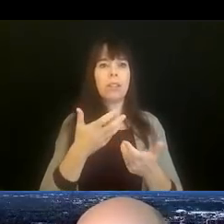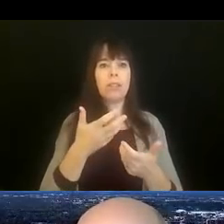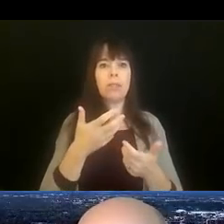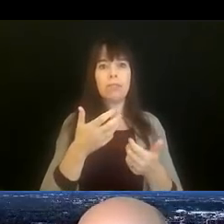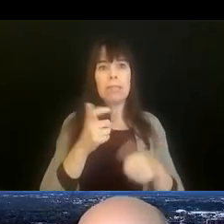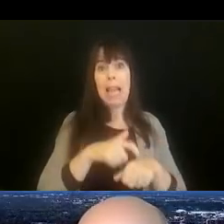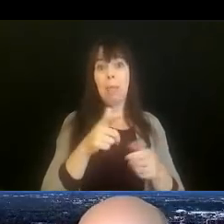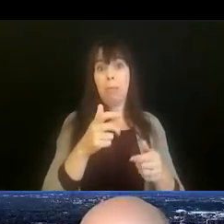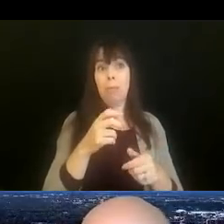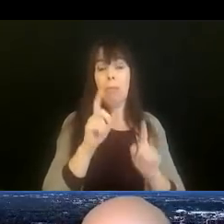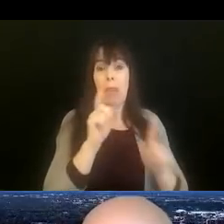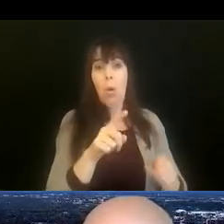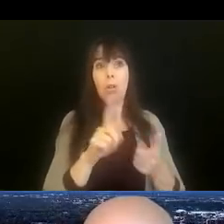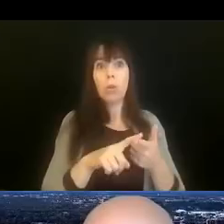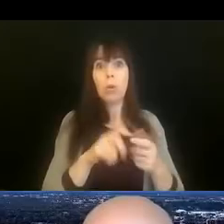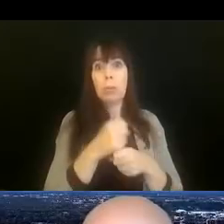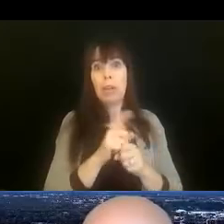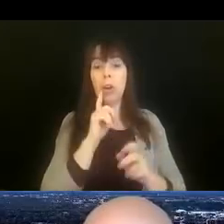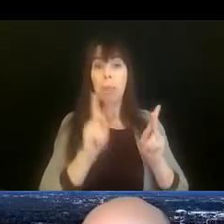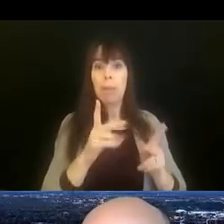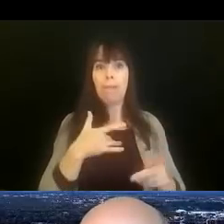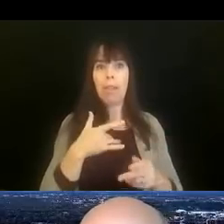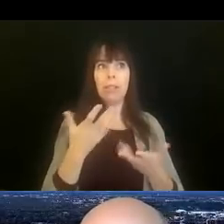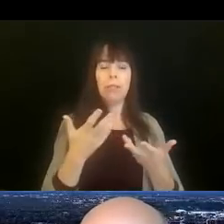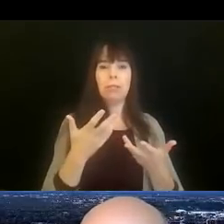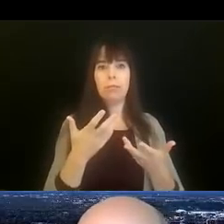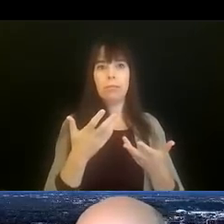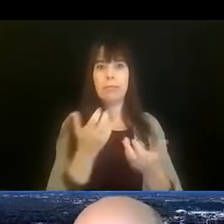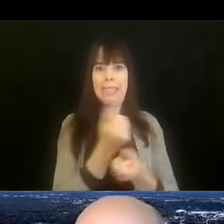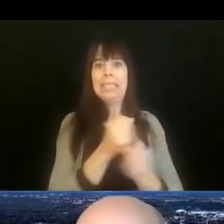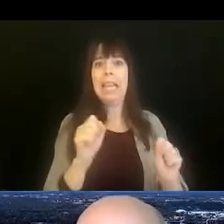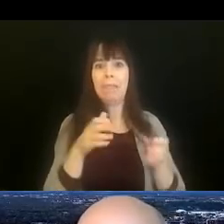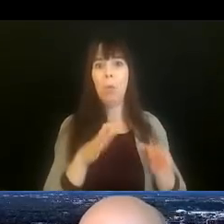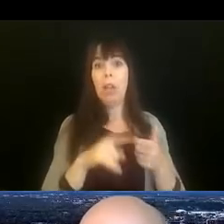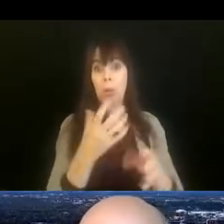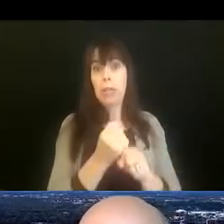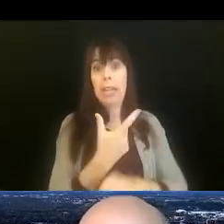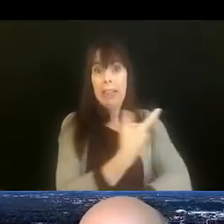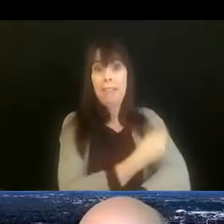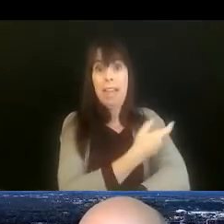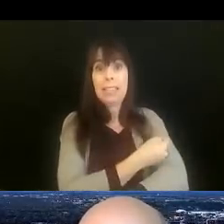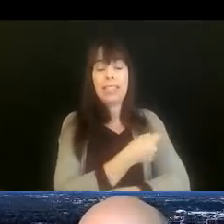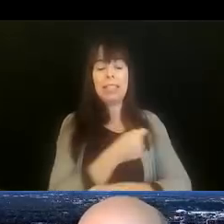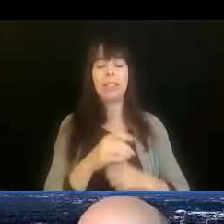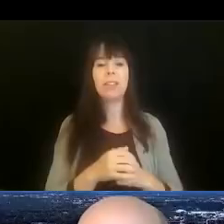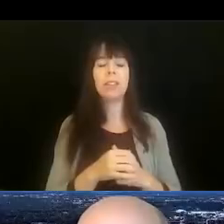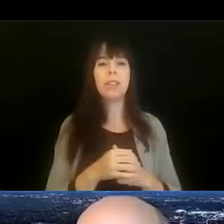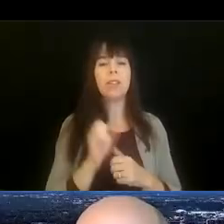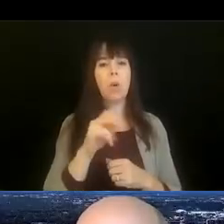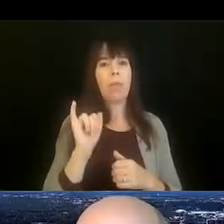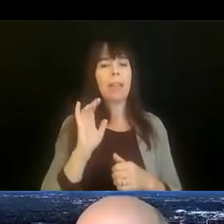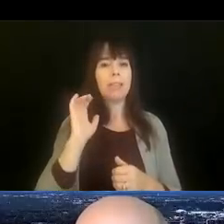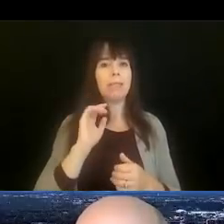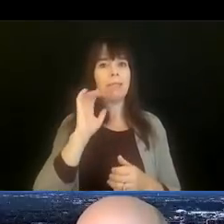effort in order to provide them with a safe way to receive vaccines. And so our belief